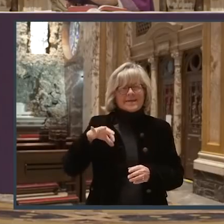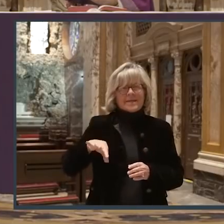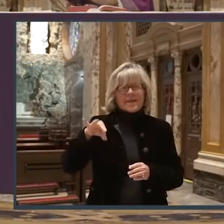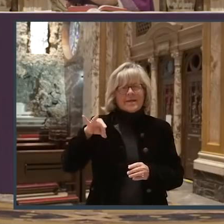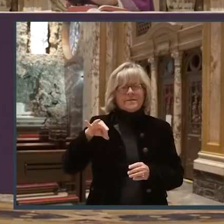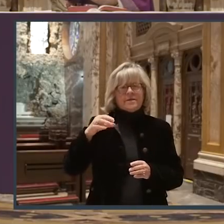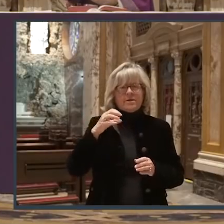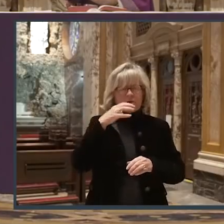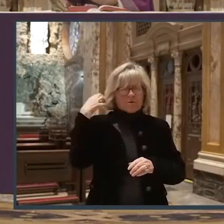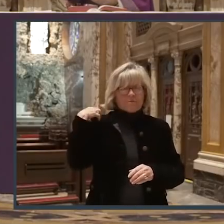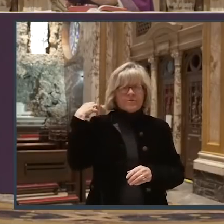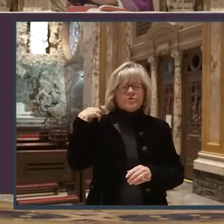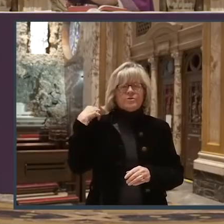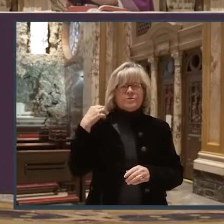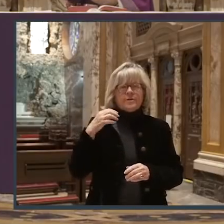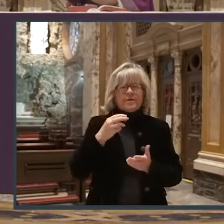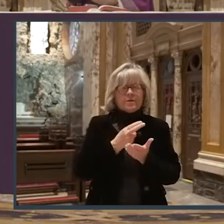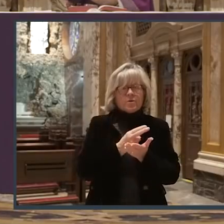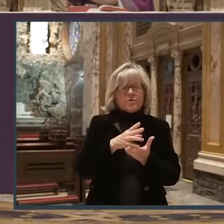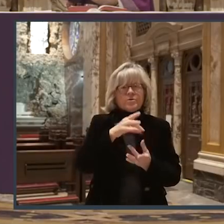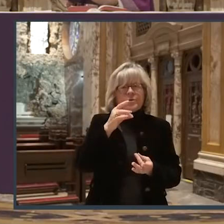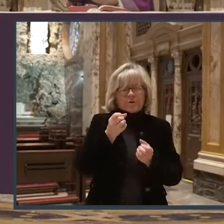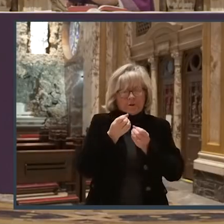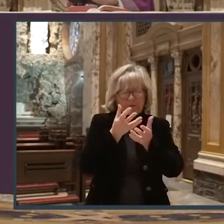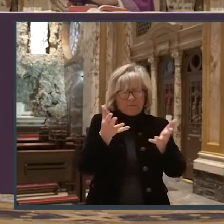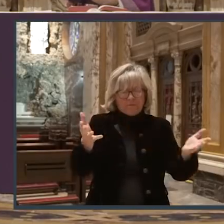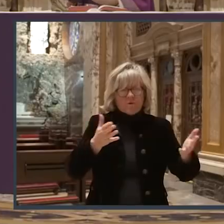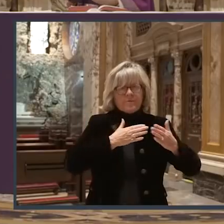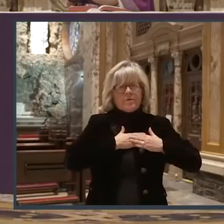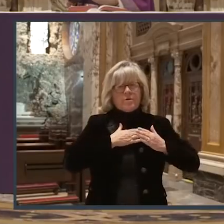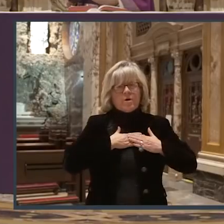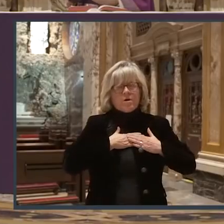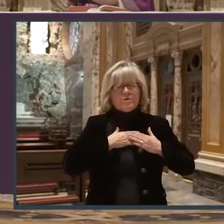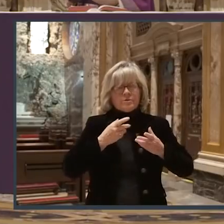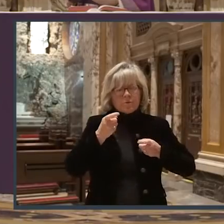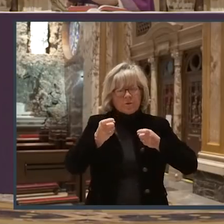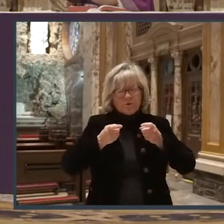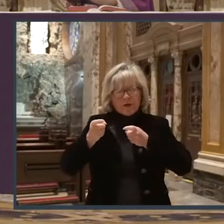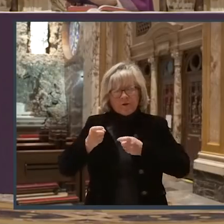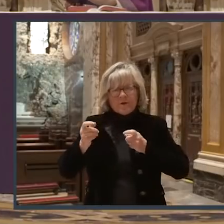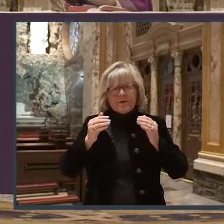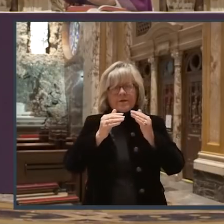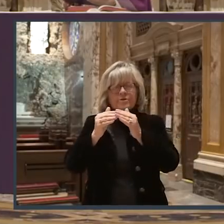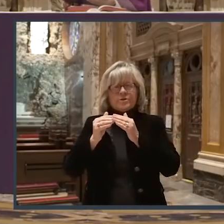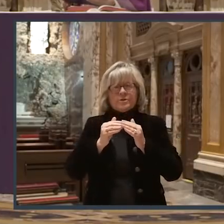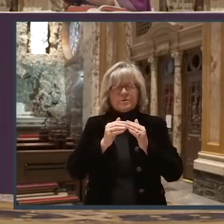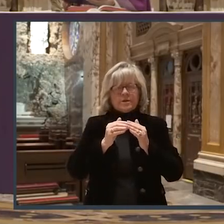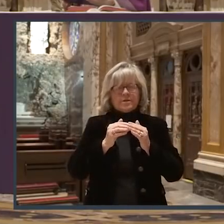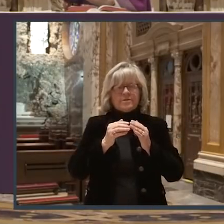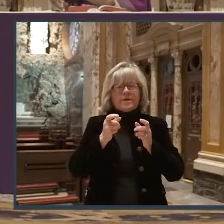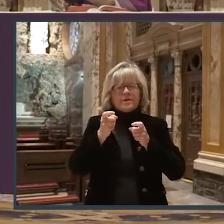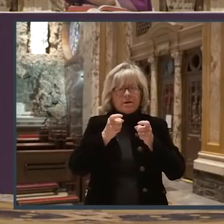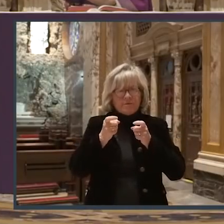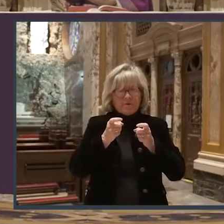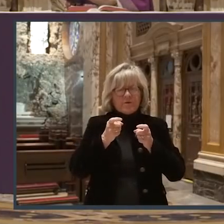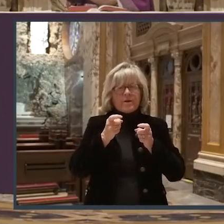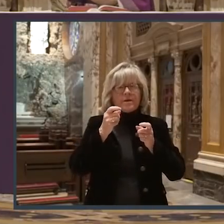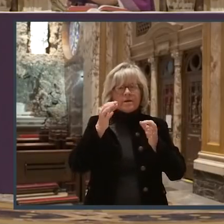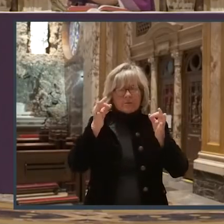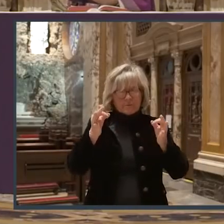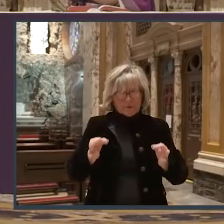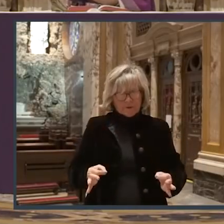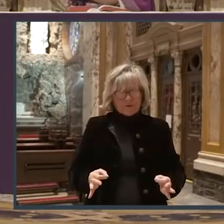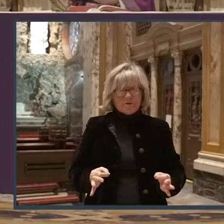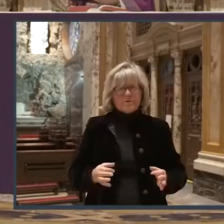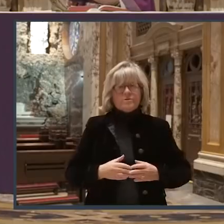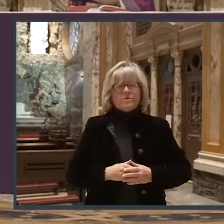the Holy Spirit conform their hearts to charity and justice as they make their governing decisions. Let us pray to the Lord. Lord,